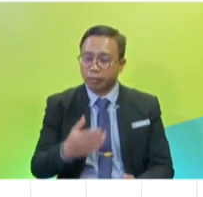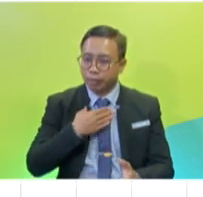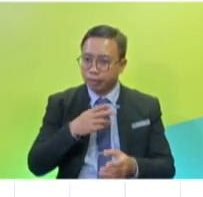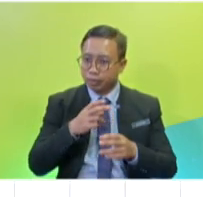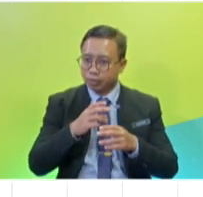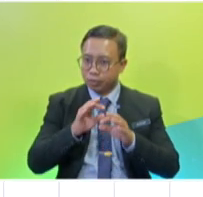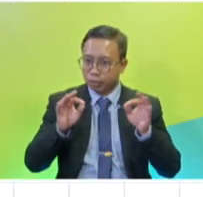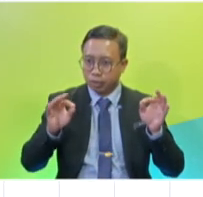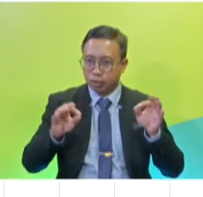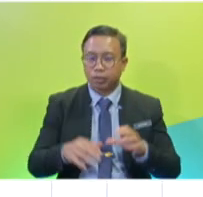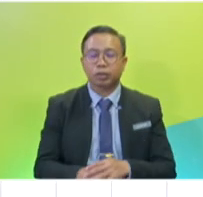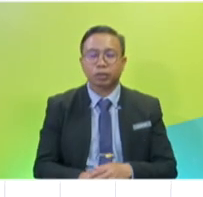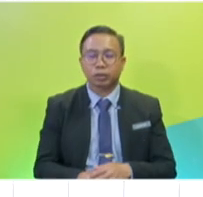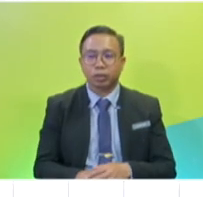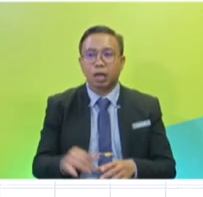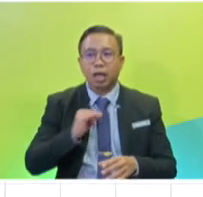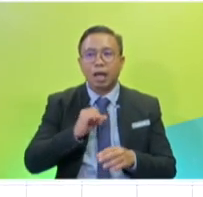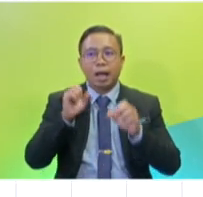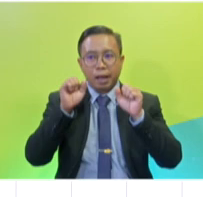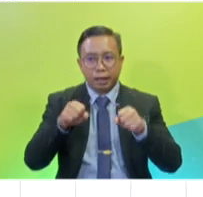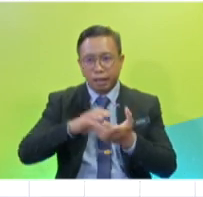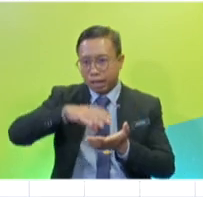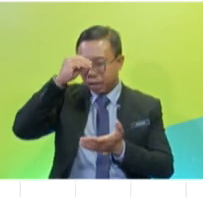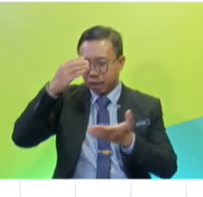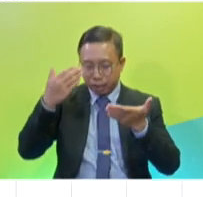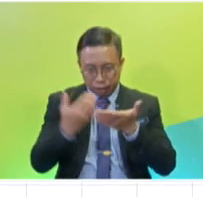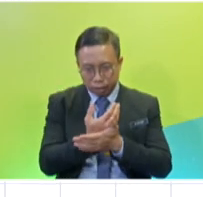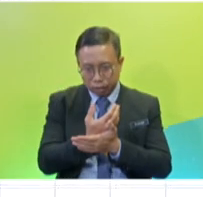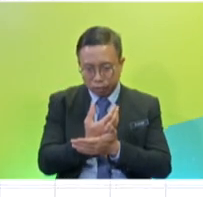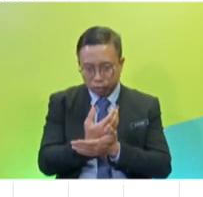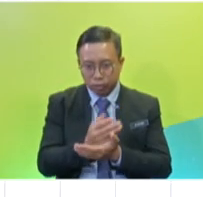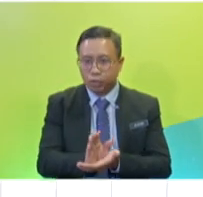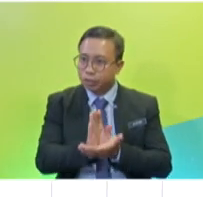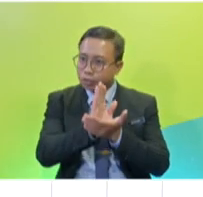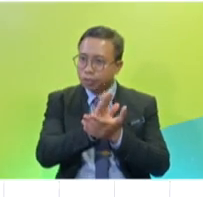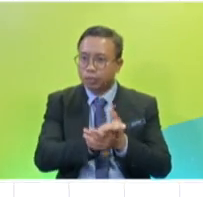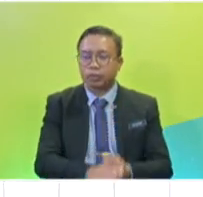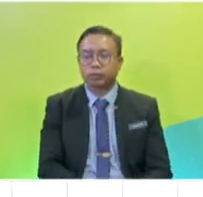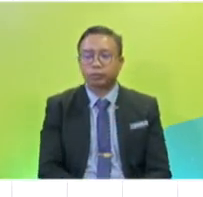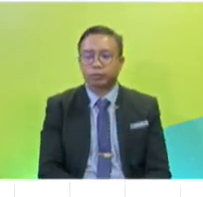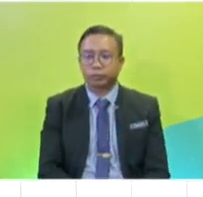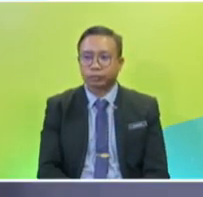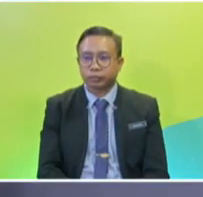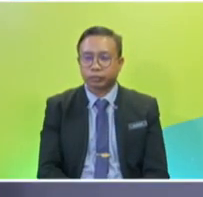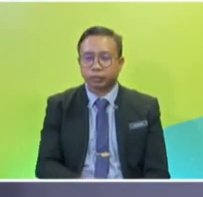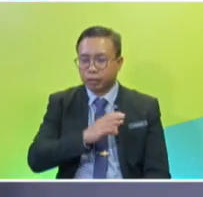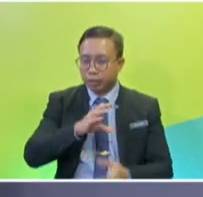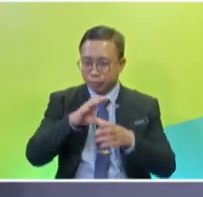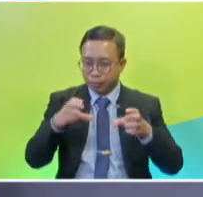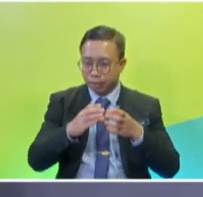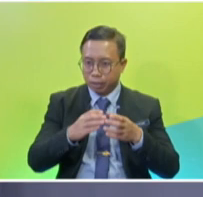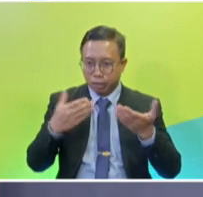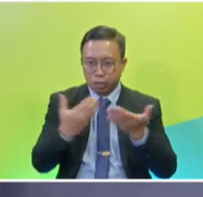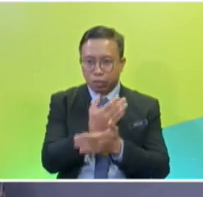is, furthermore, I can learn new culture and make new friends. Good job. So did you notice